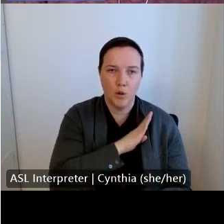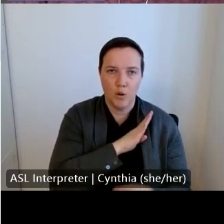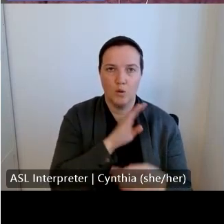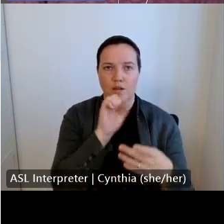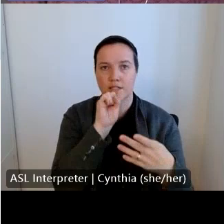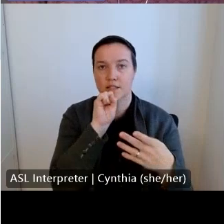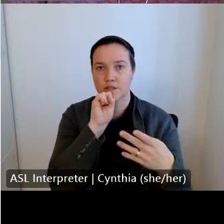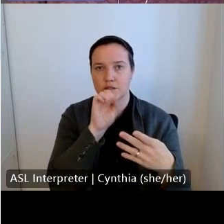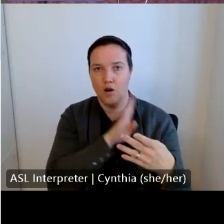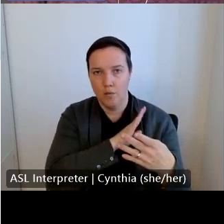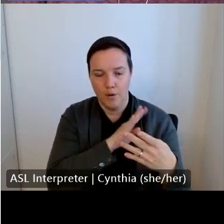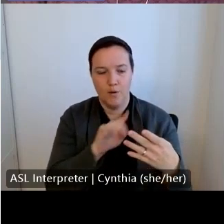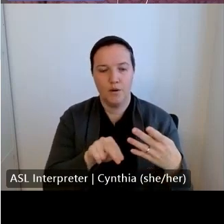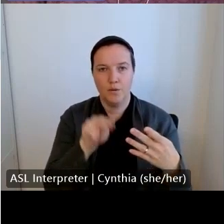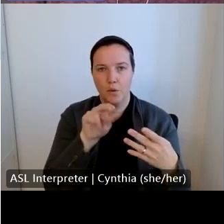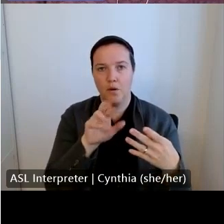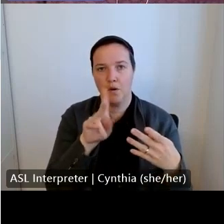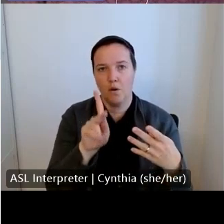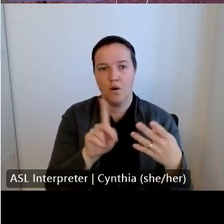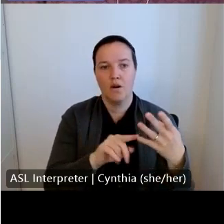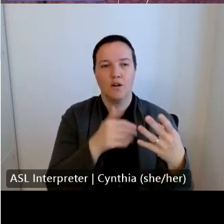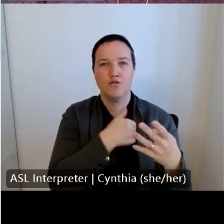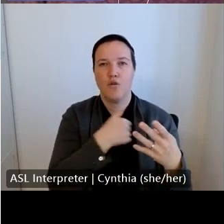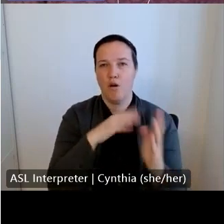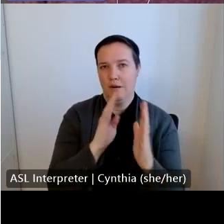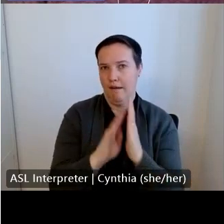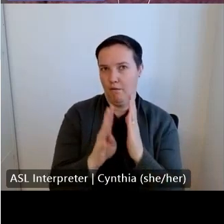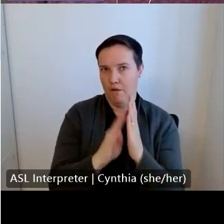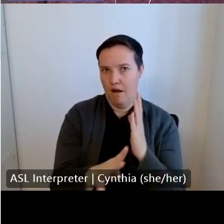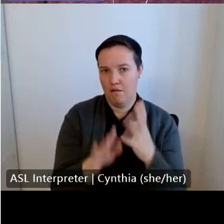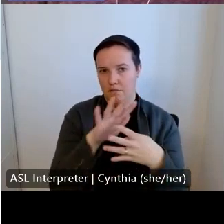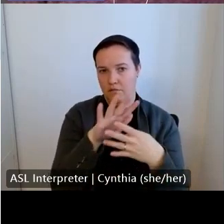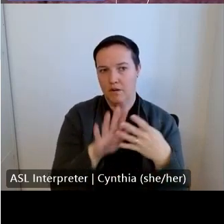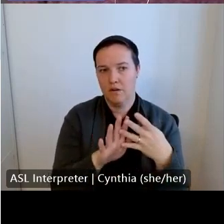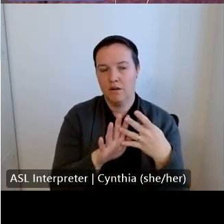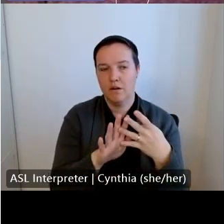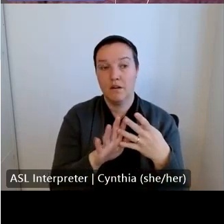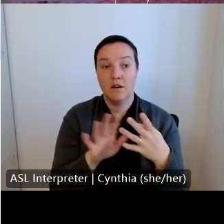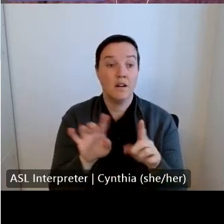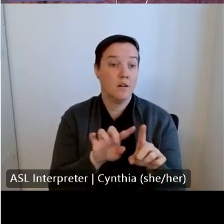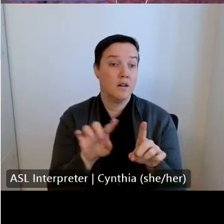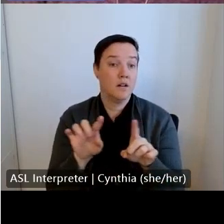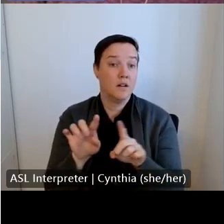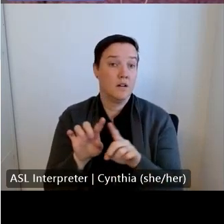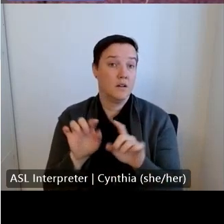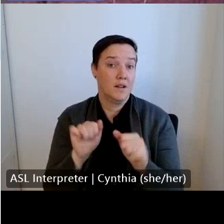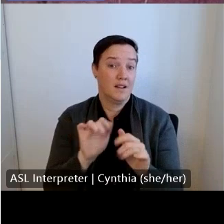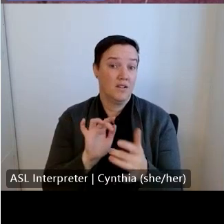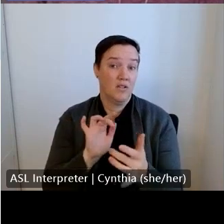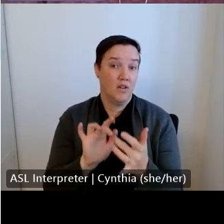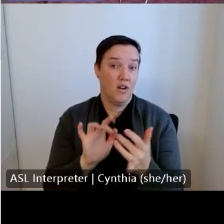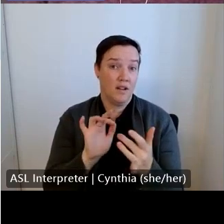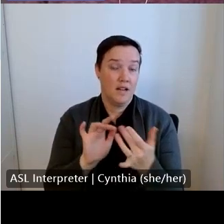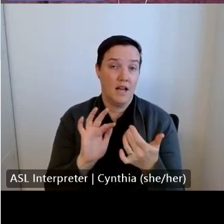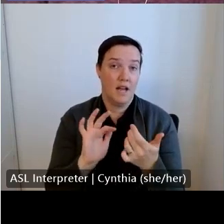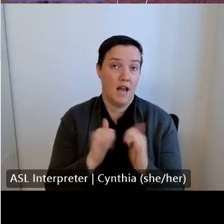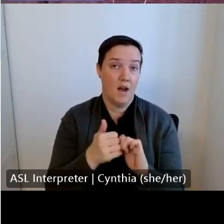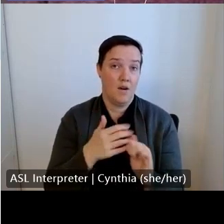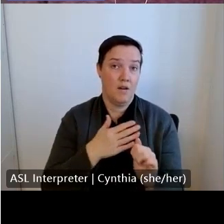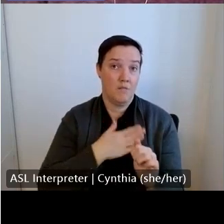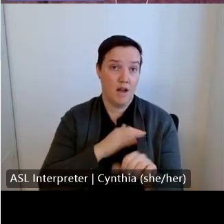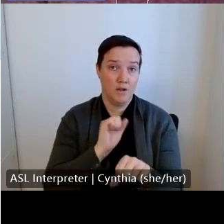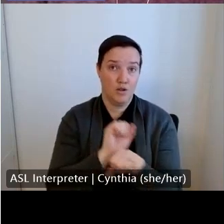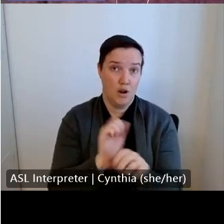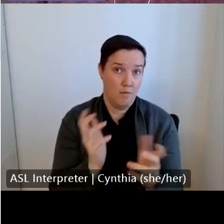Scarborough, North York, and Toronto downtown. We can also be reached even using the My Job Match tool,